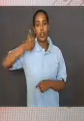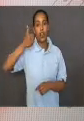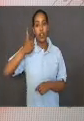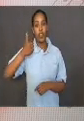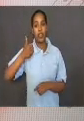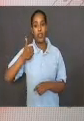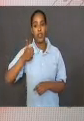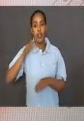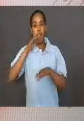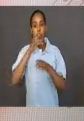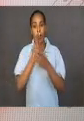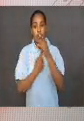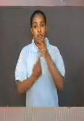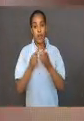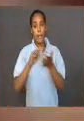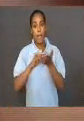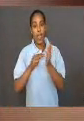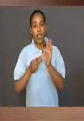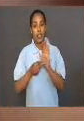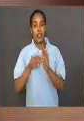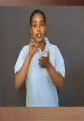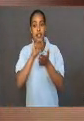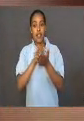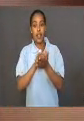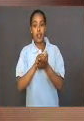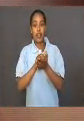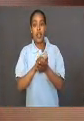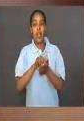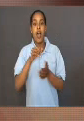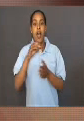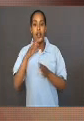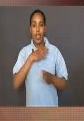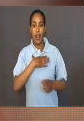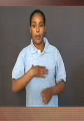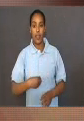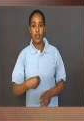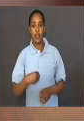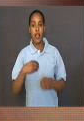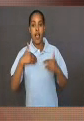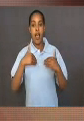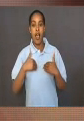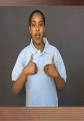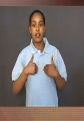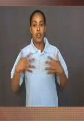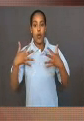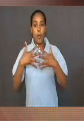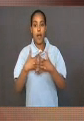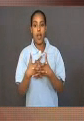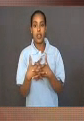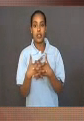originally only meant that an element had been